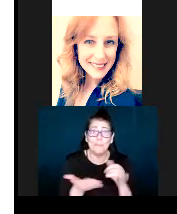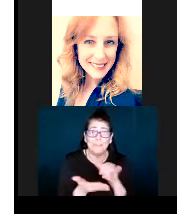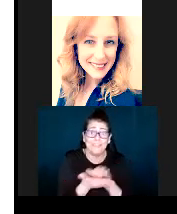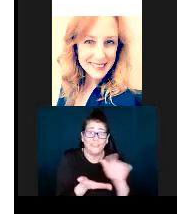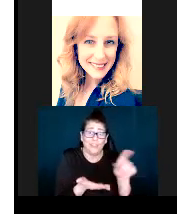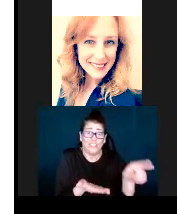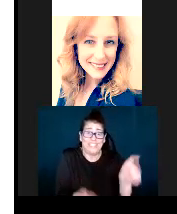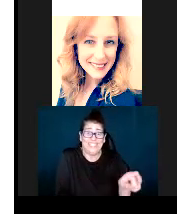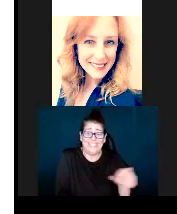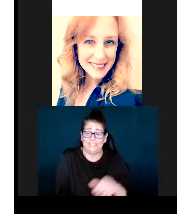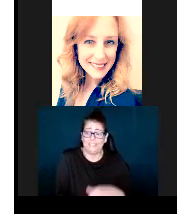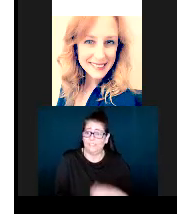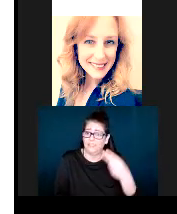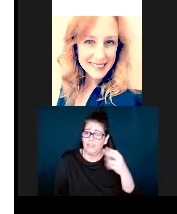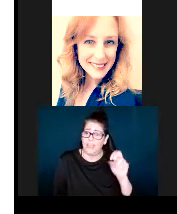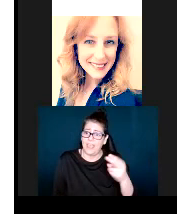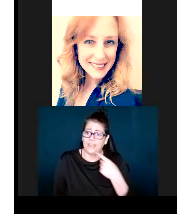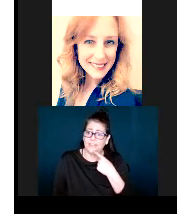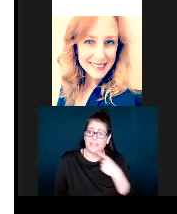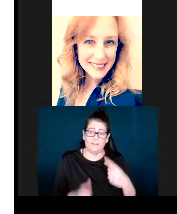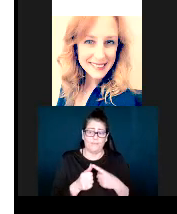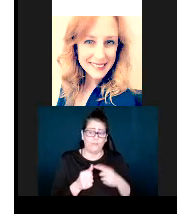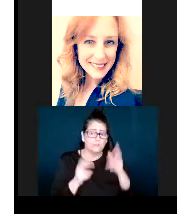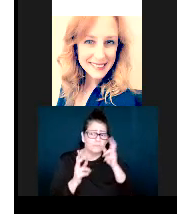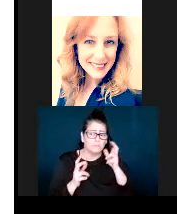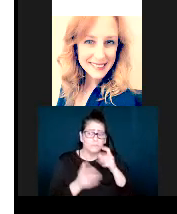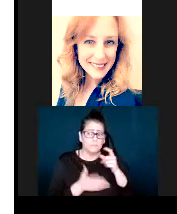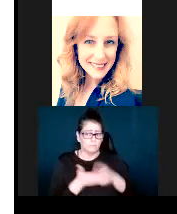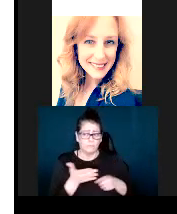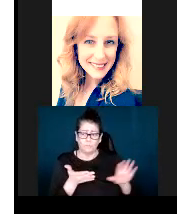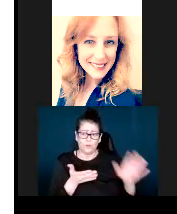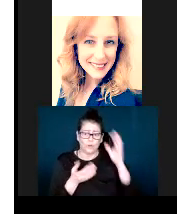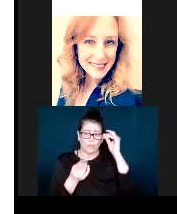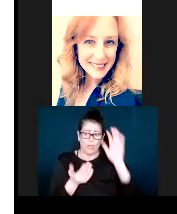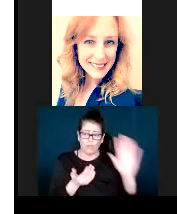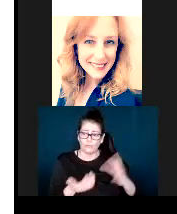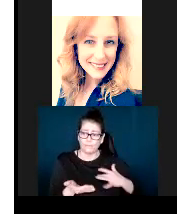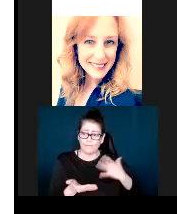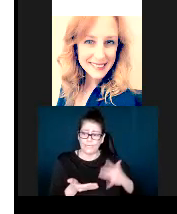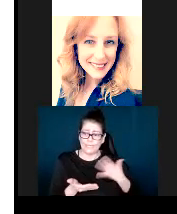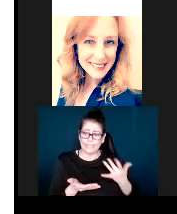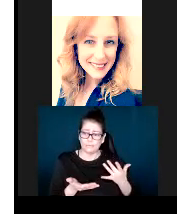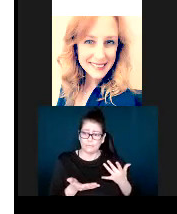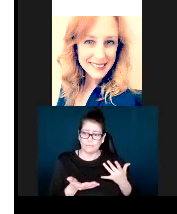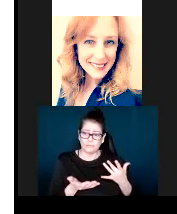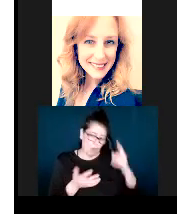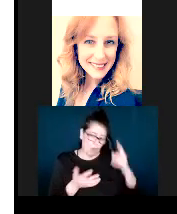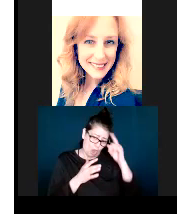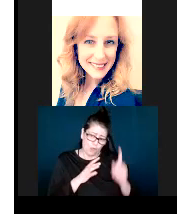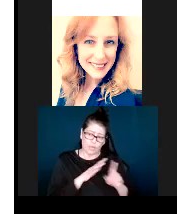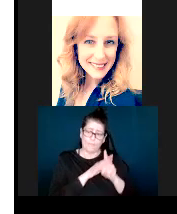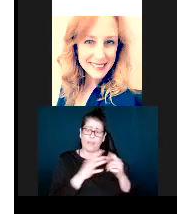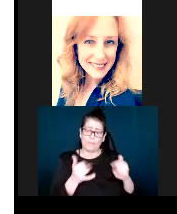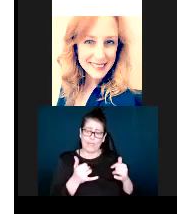Um, Hannah wrote, I would first hear her out, ask what sort of thoughts or feelings are coming up for her